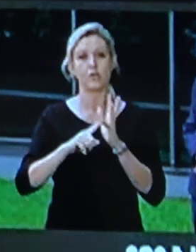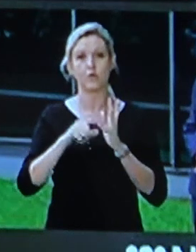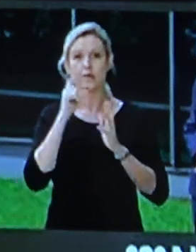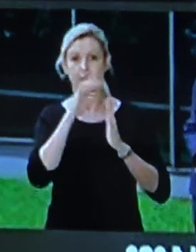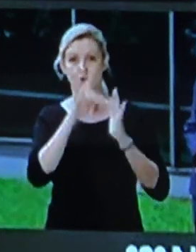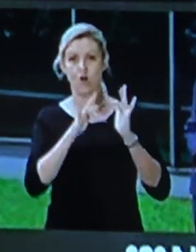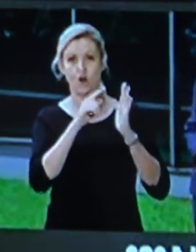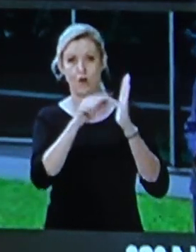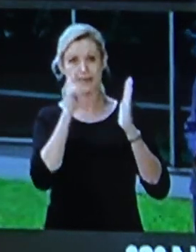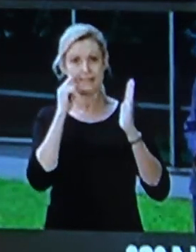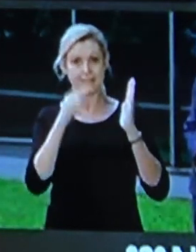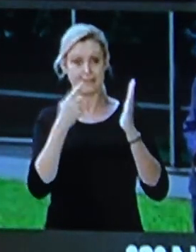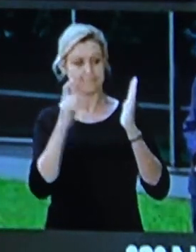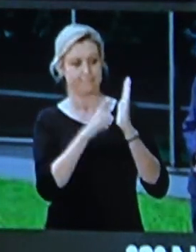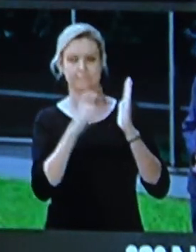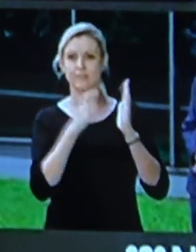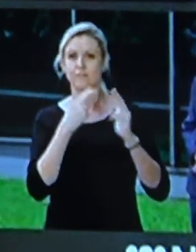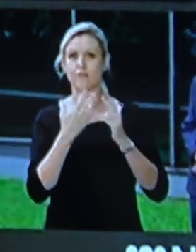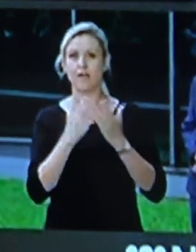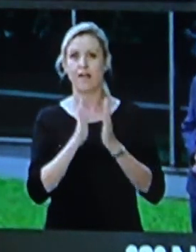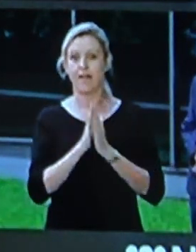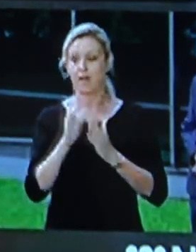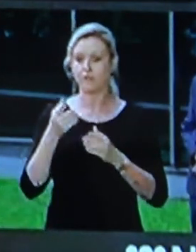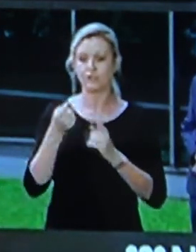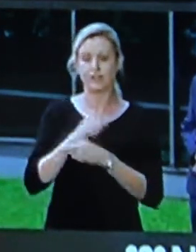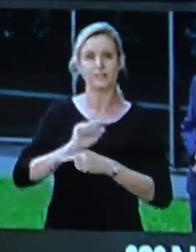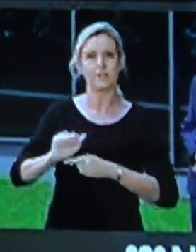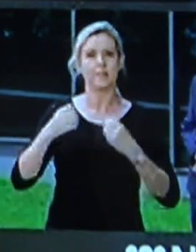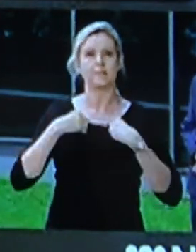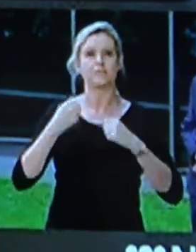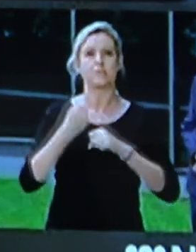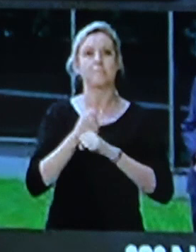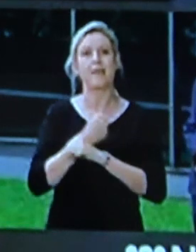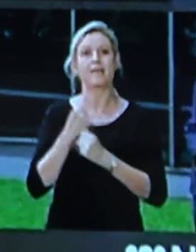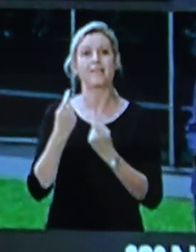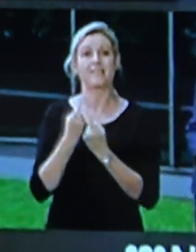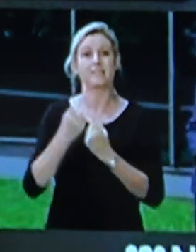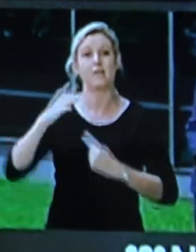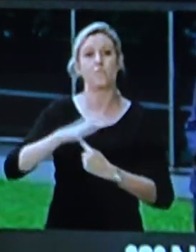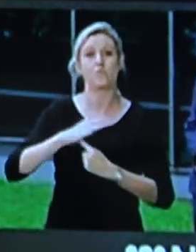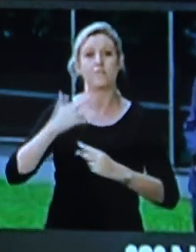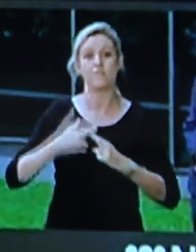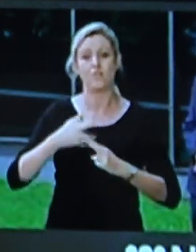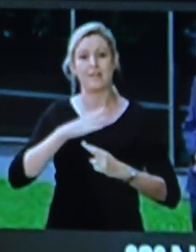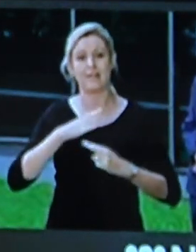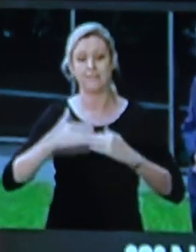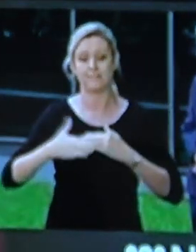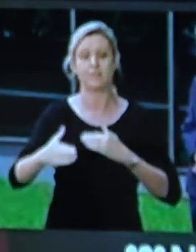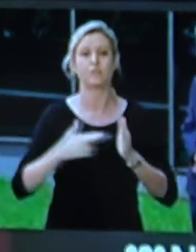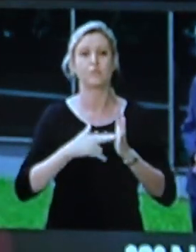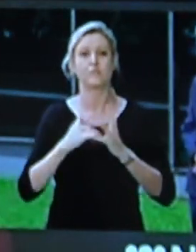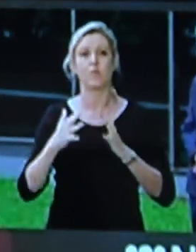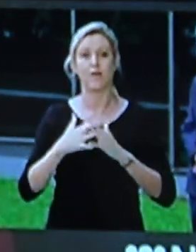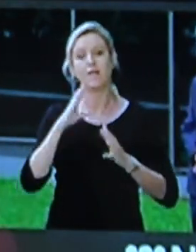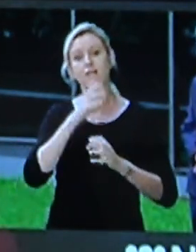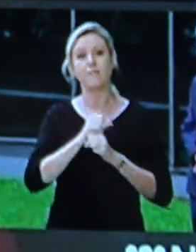products we'd like to see manufactured in New South Wales, the types of jobs we'd like to see created in New South Wales, and how we can support them in doing